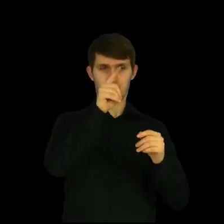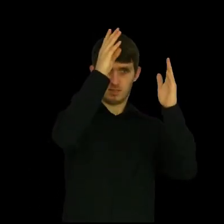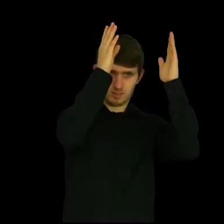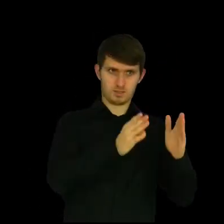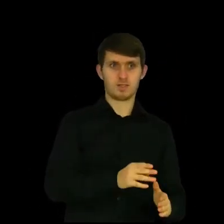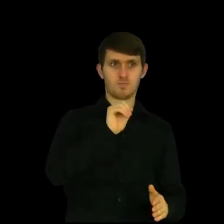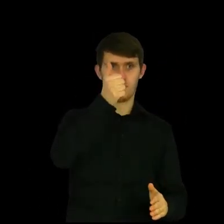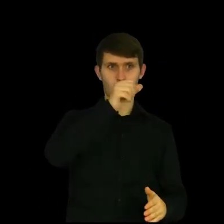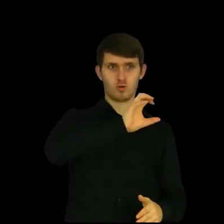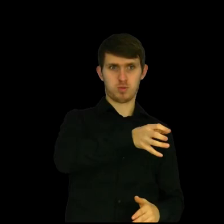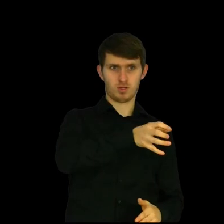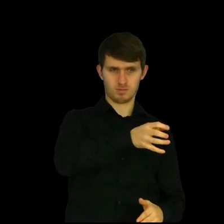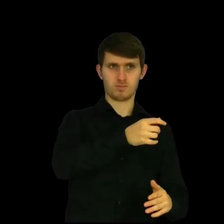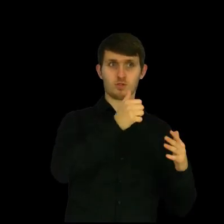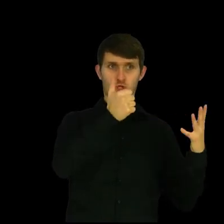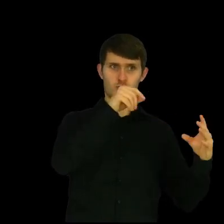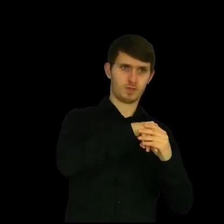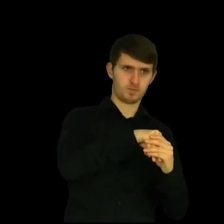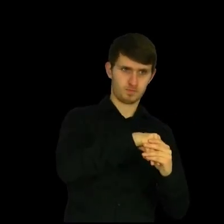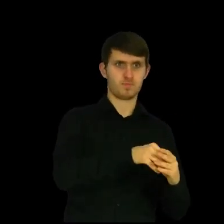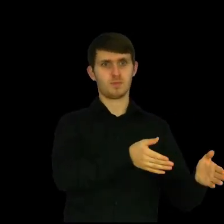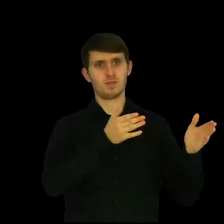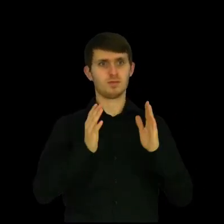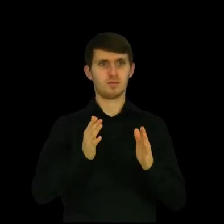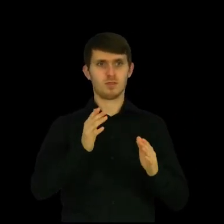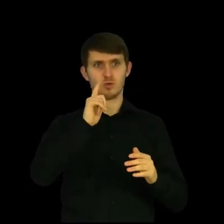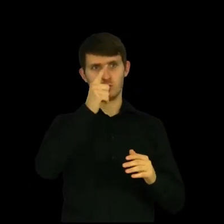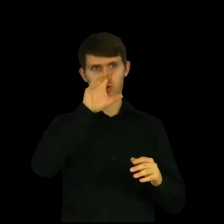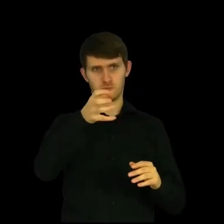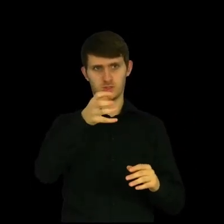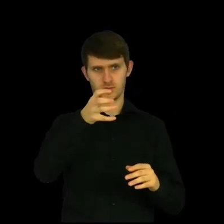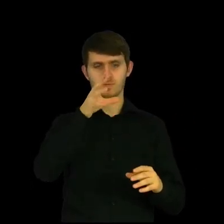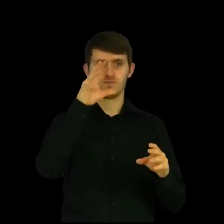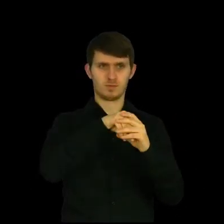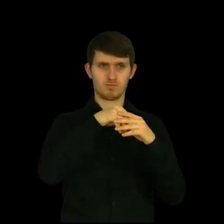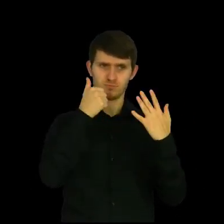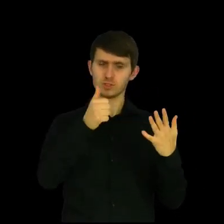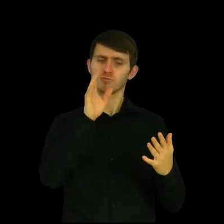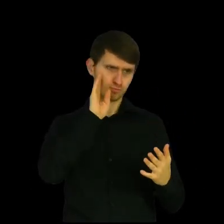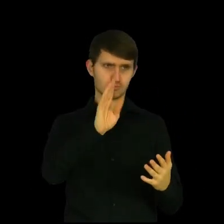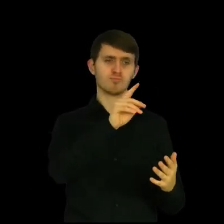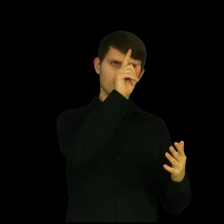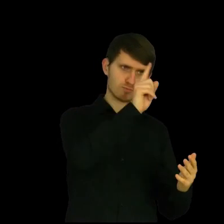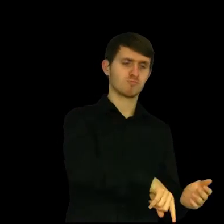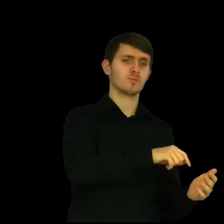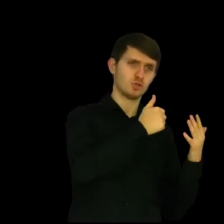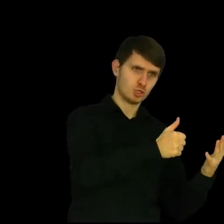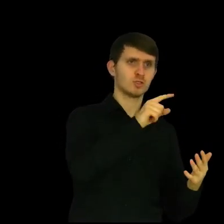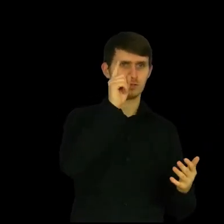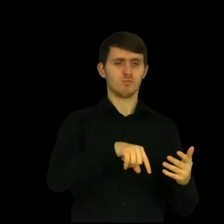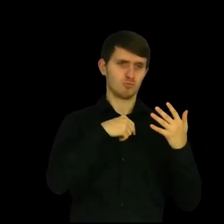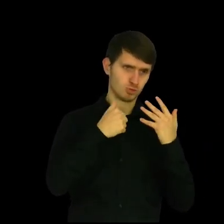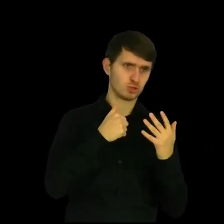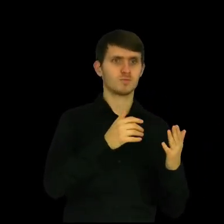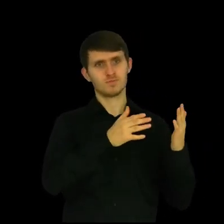like this. So that's one group of 6. That's one group of 6 right there. That's another group of 6